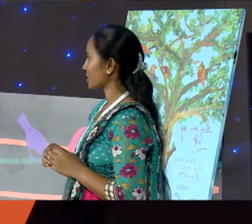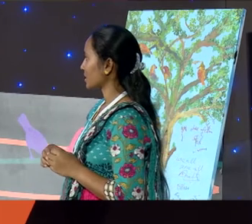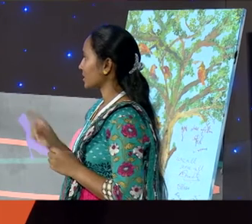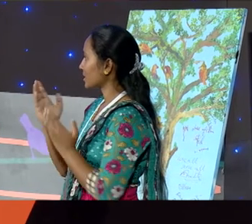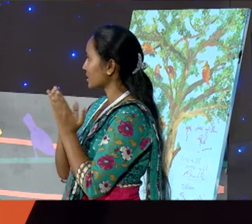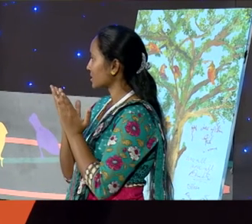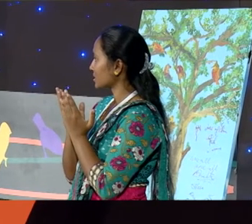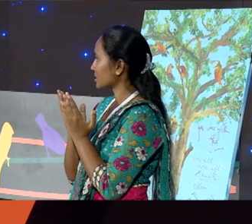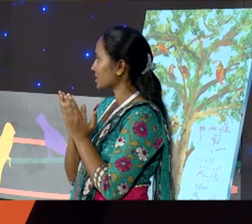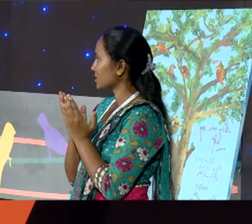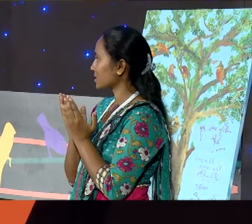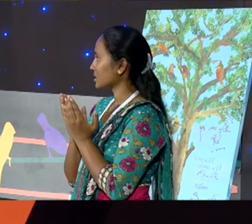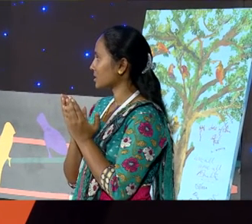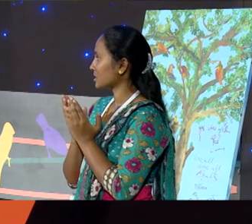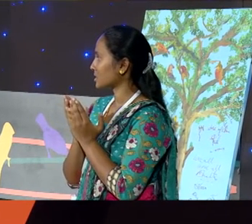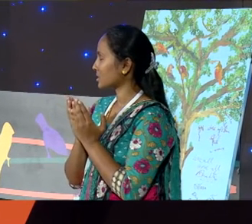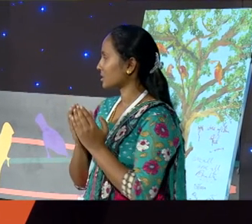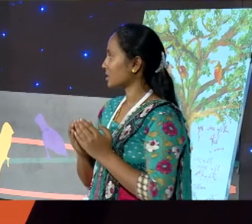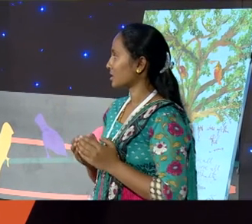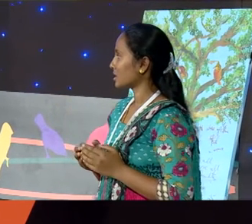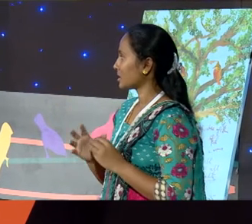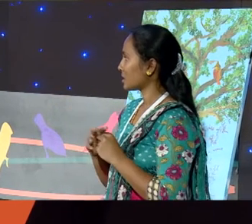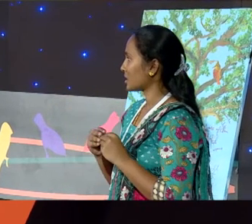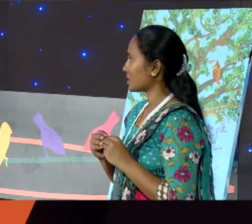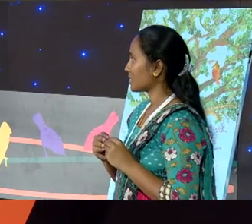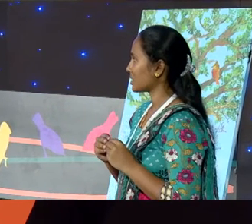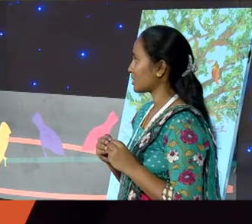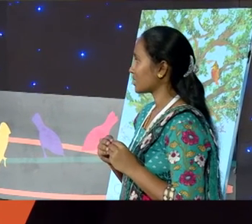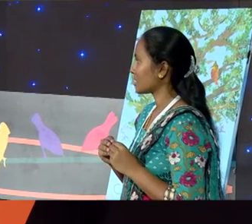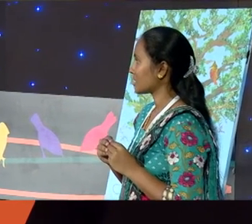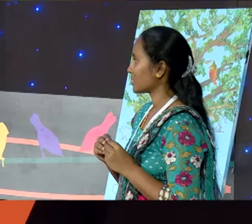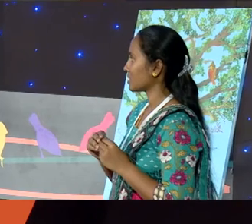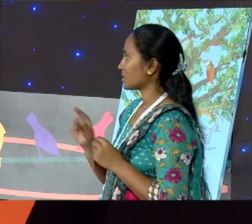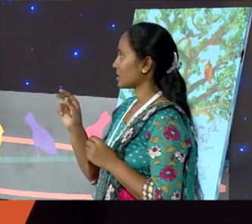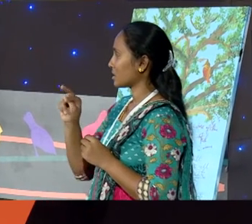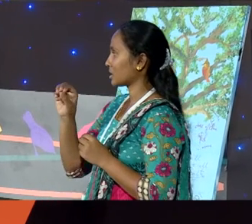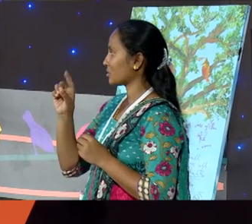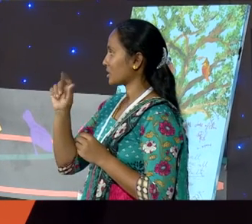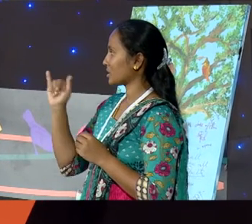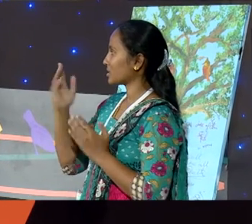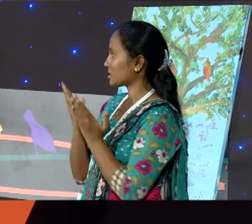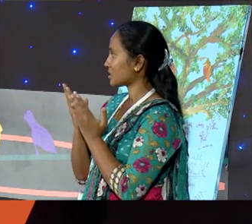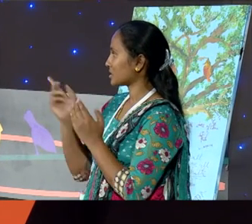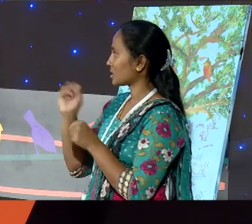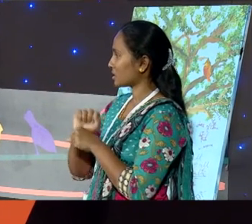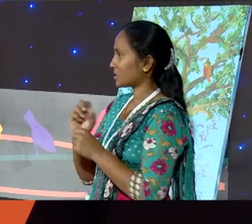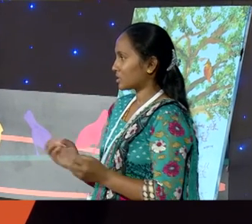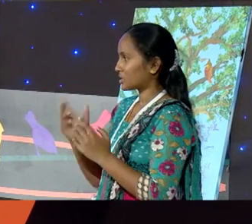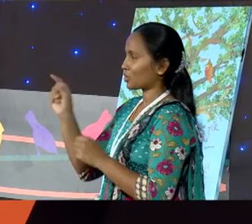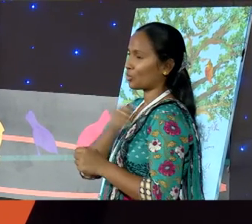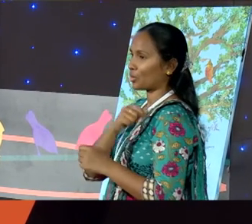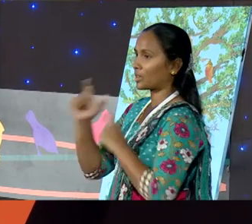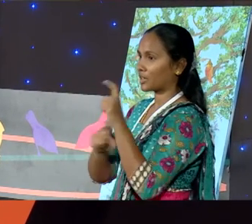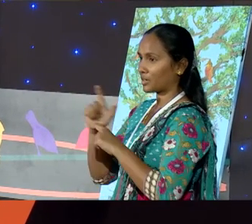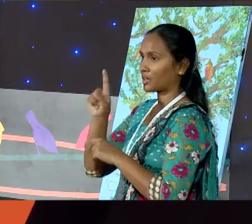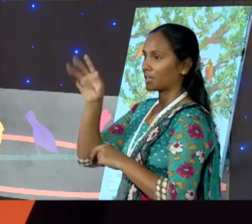studied in St. Mary's till class fourth, and then we shifted to Noida because my father's an entrepreneur and he started his own company in